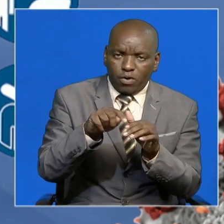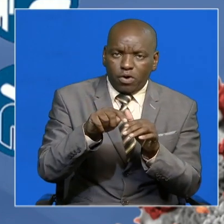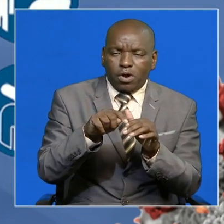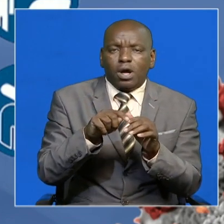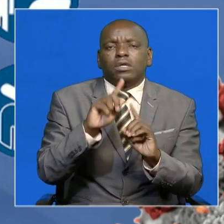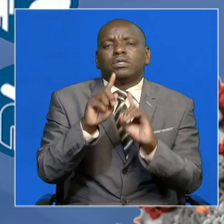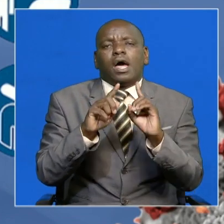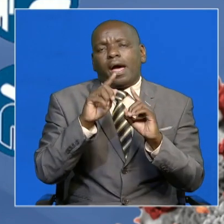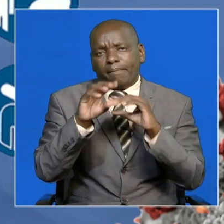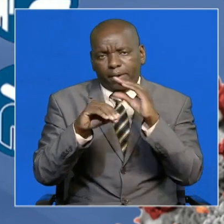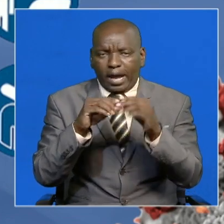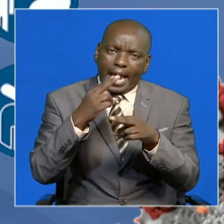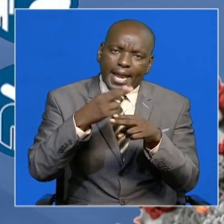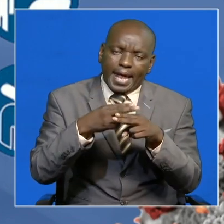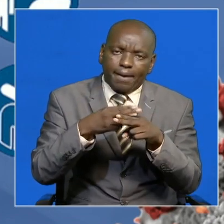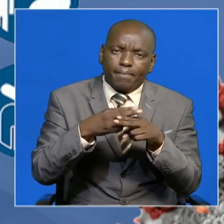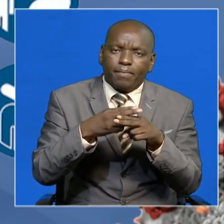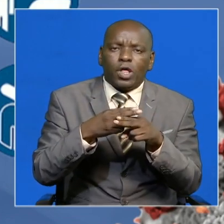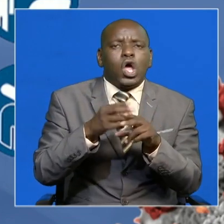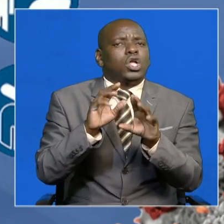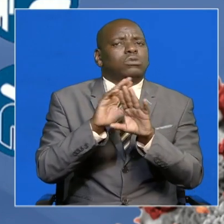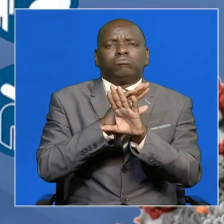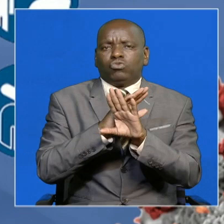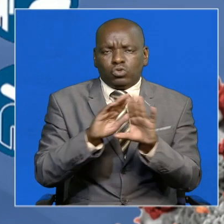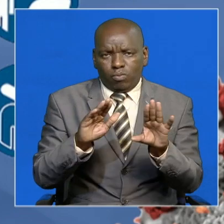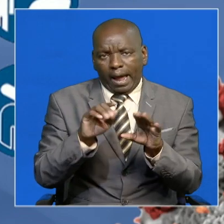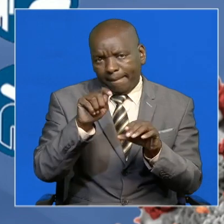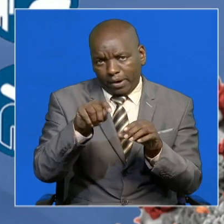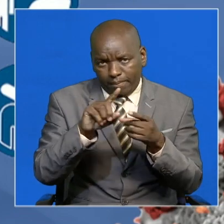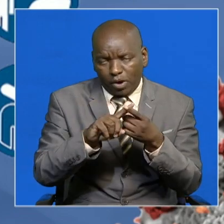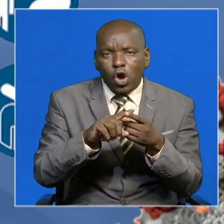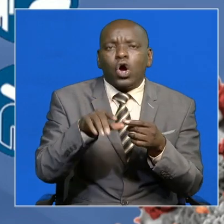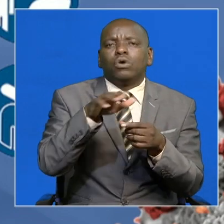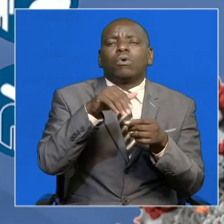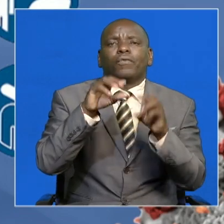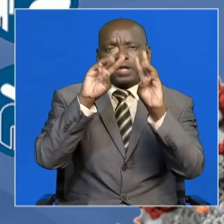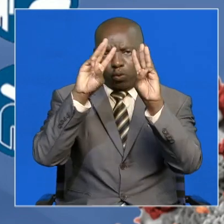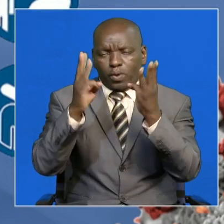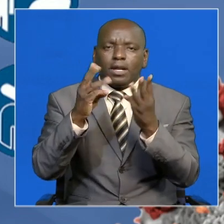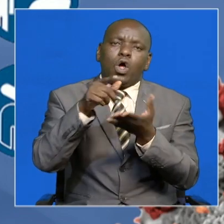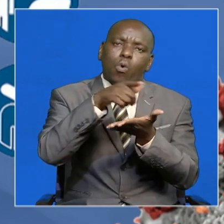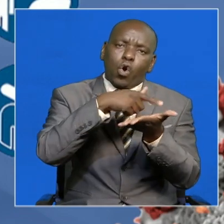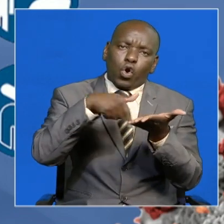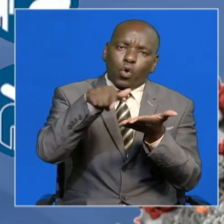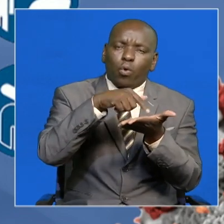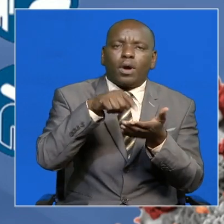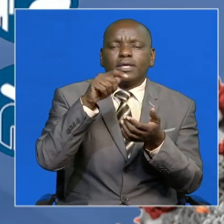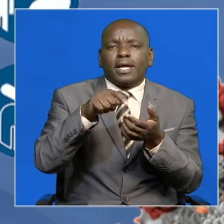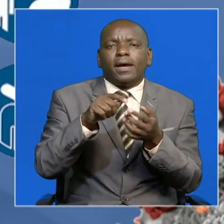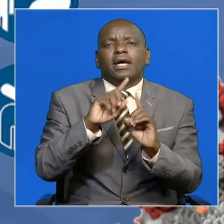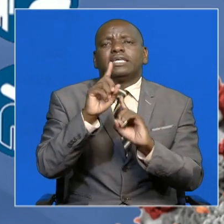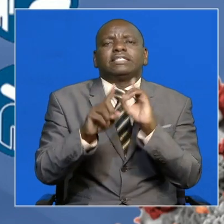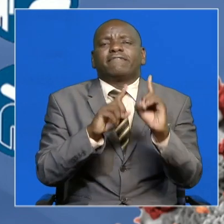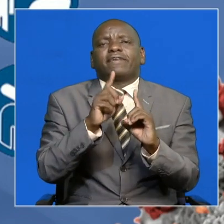it's also sometimes called, is an accepted approach at both global and local level, but in